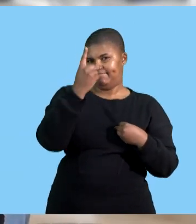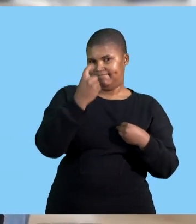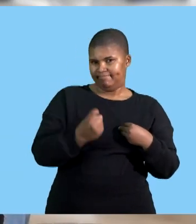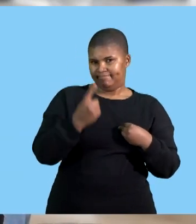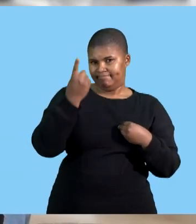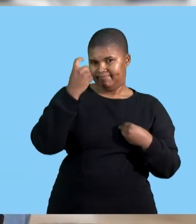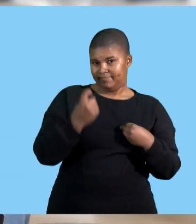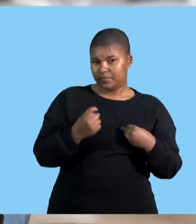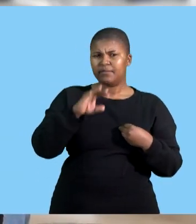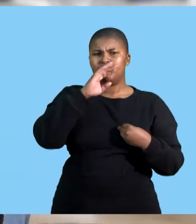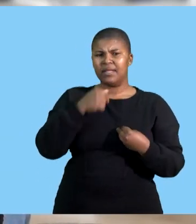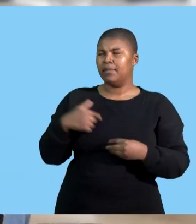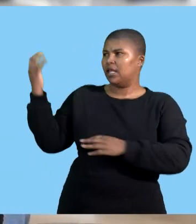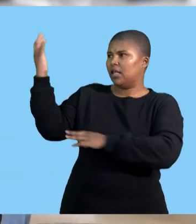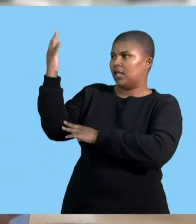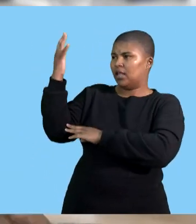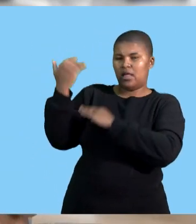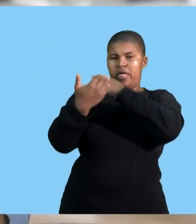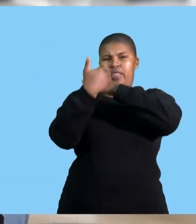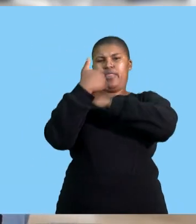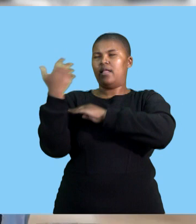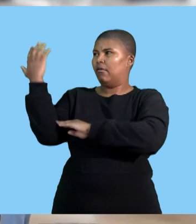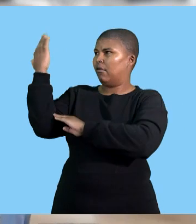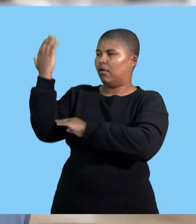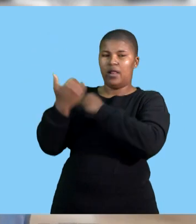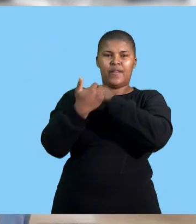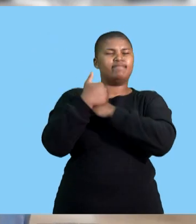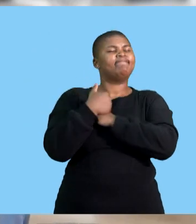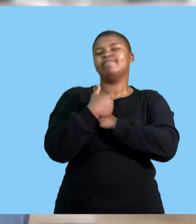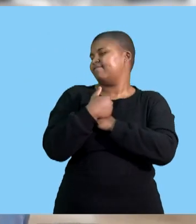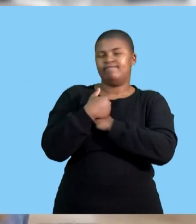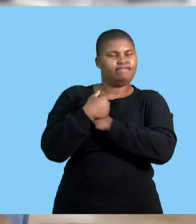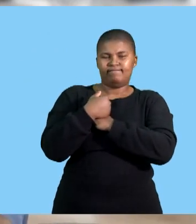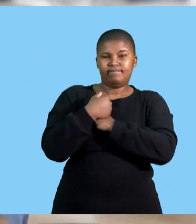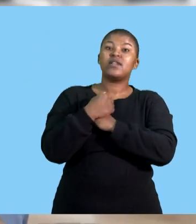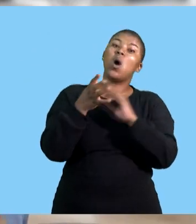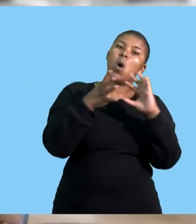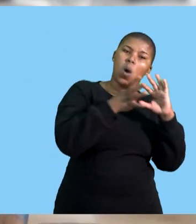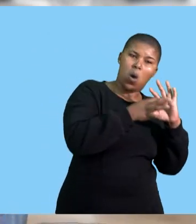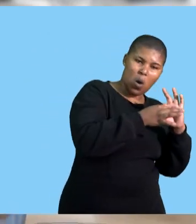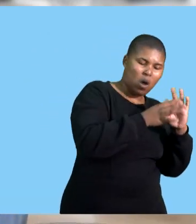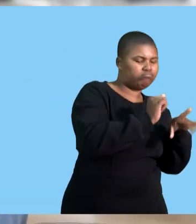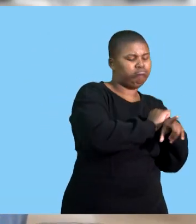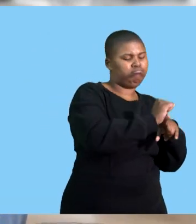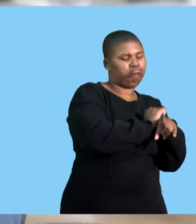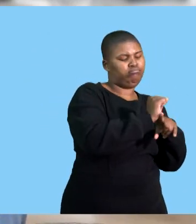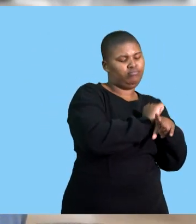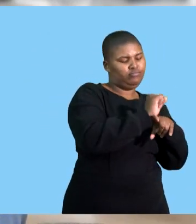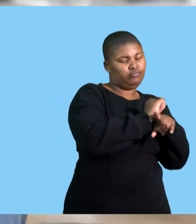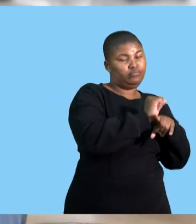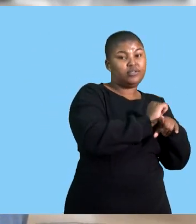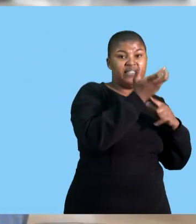respond while you are presenting. You first prepare the presentation at home and then you present your presentation. That would be